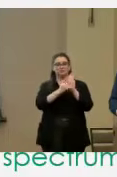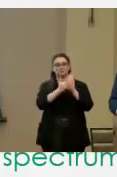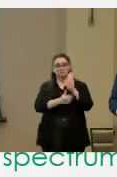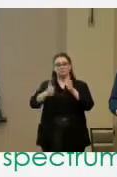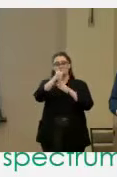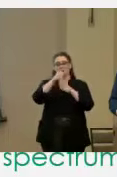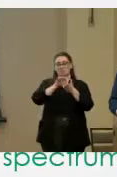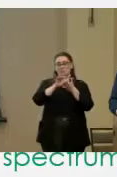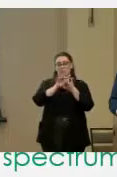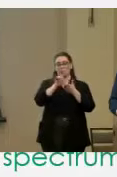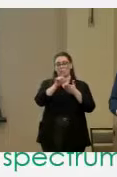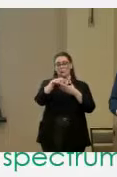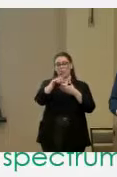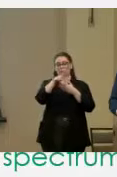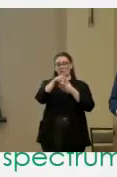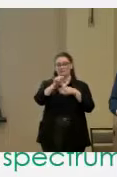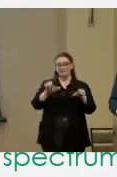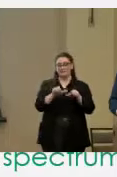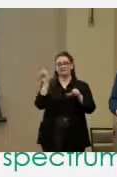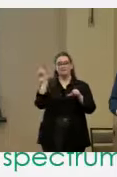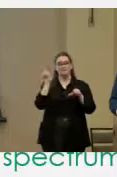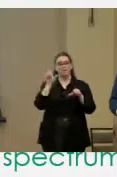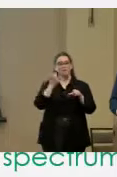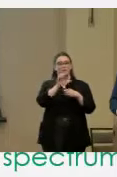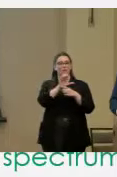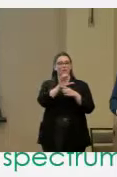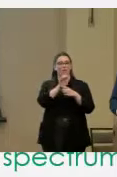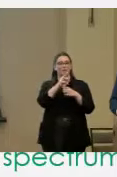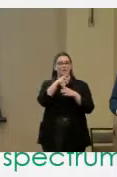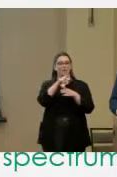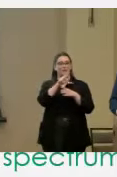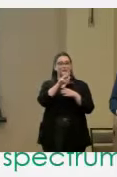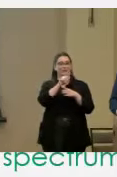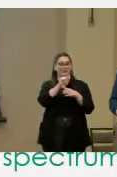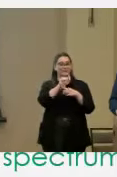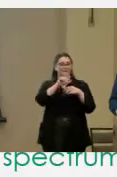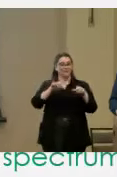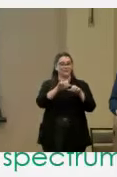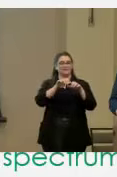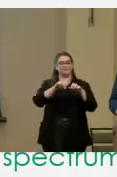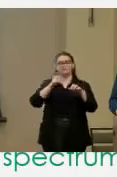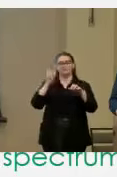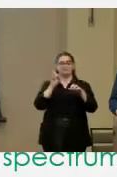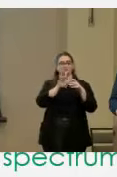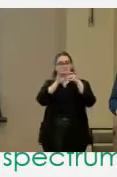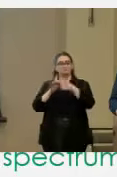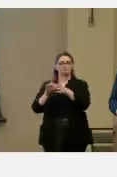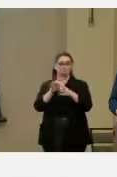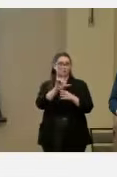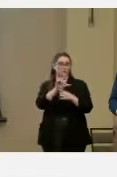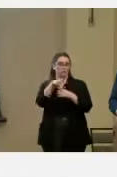score of lupus activity. So complement activation correlates with lupus